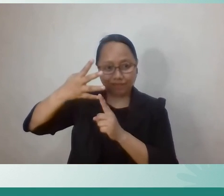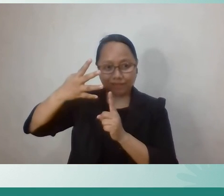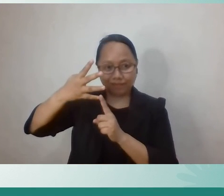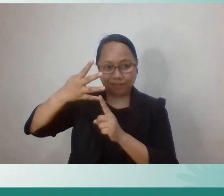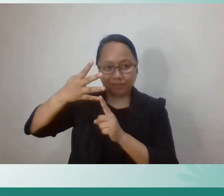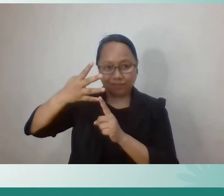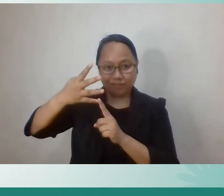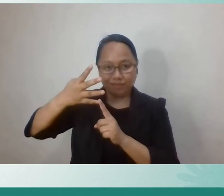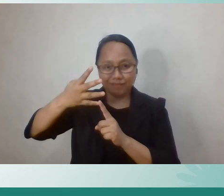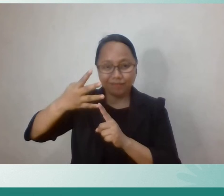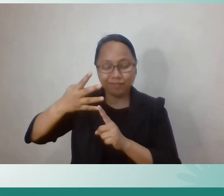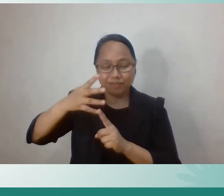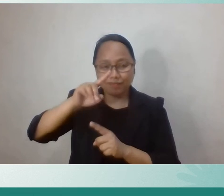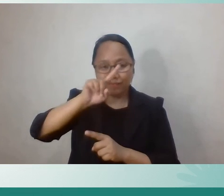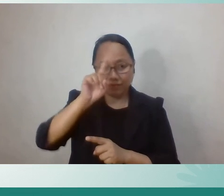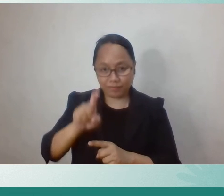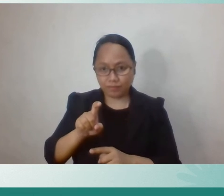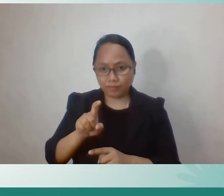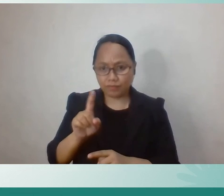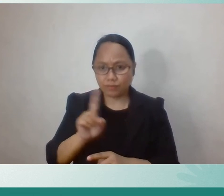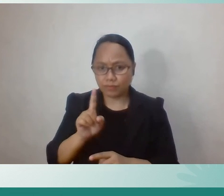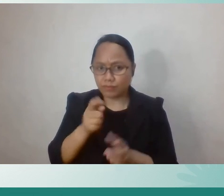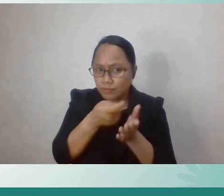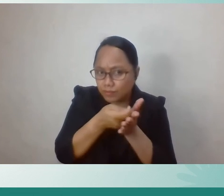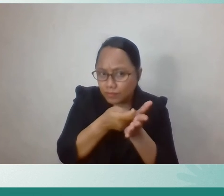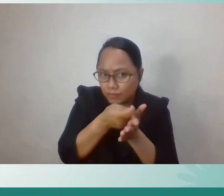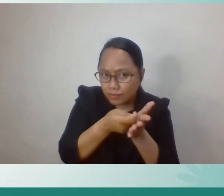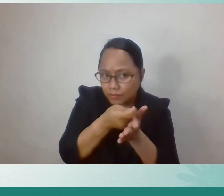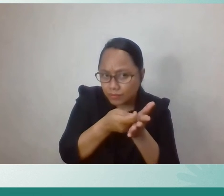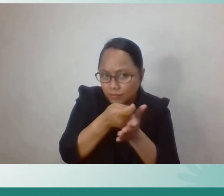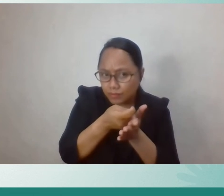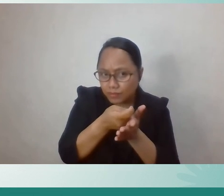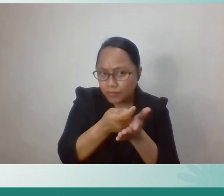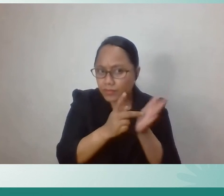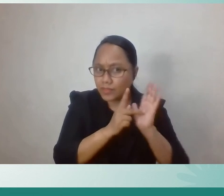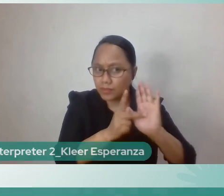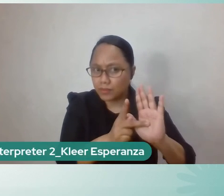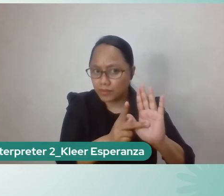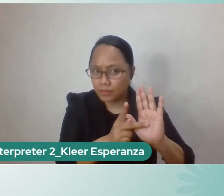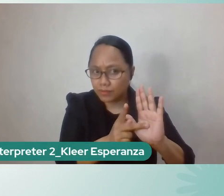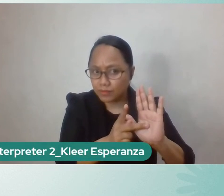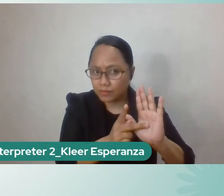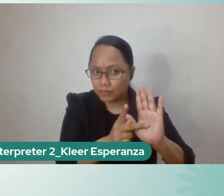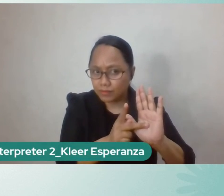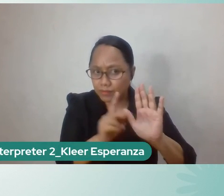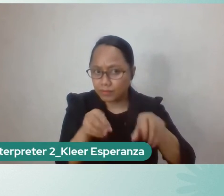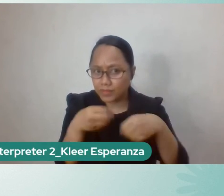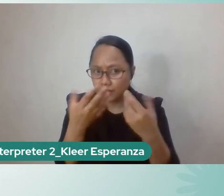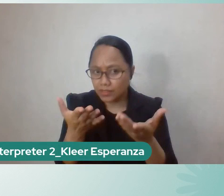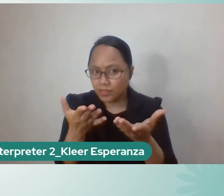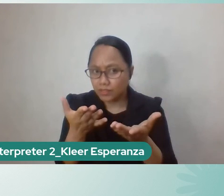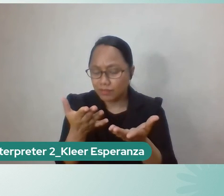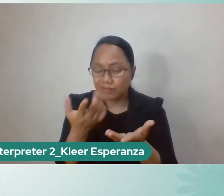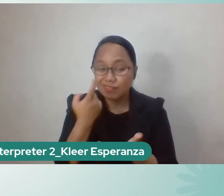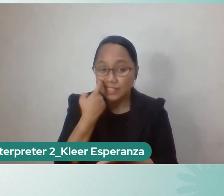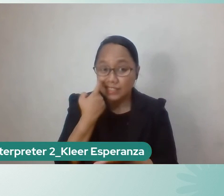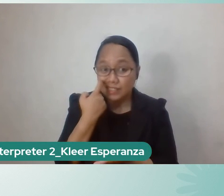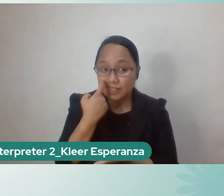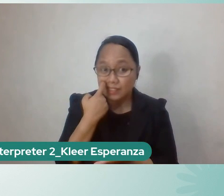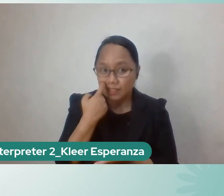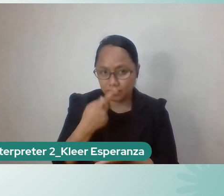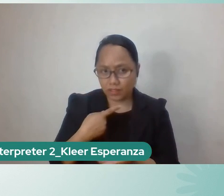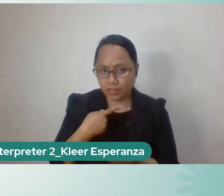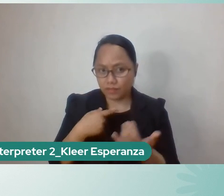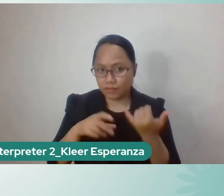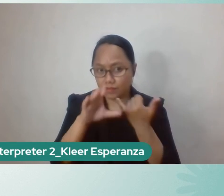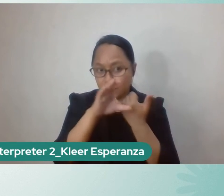the treatment that our presenter provided earlier? So it's cervical